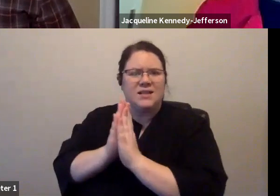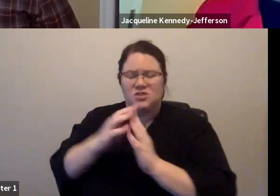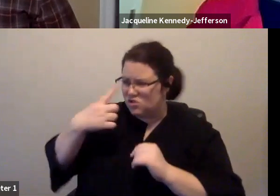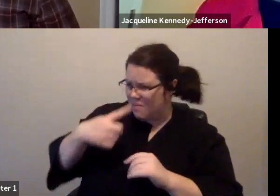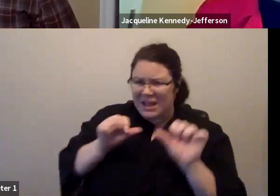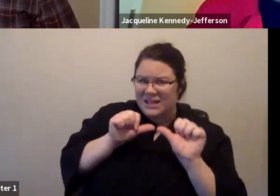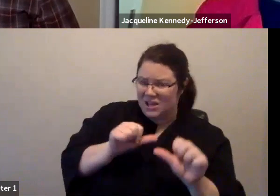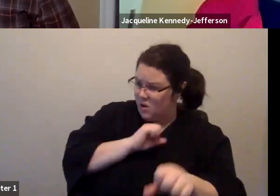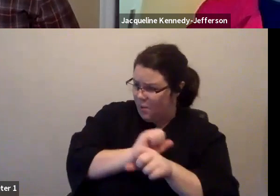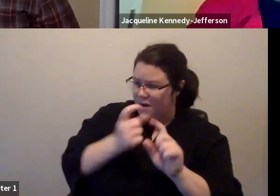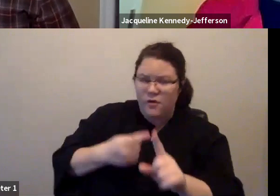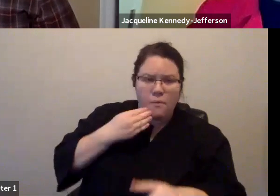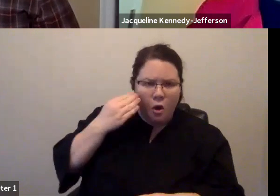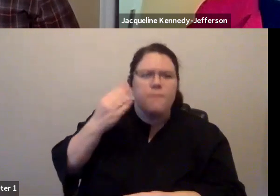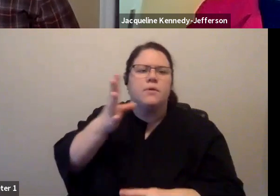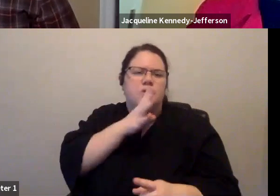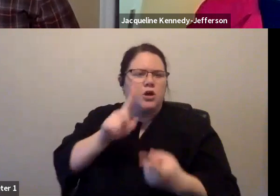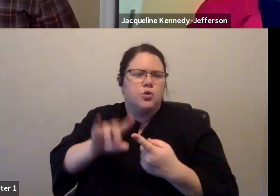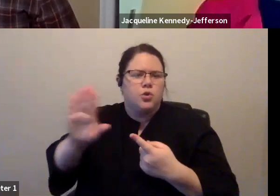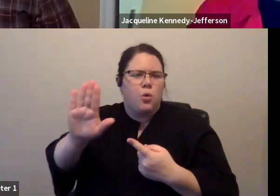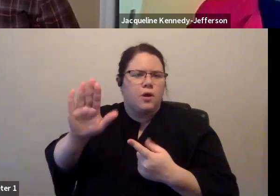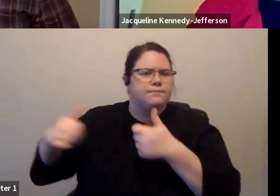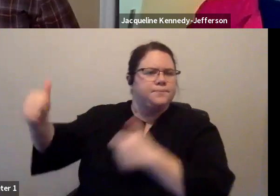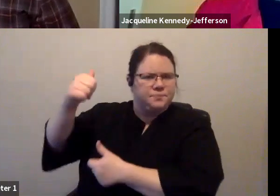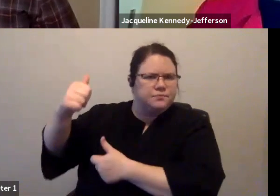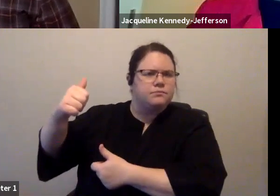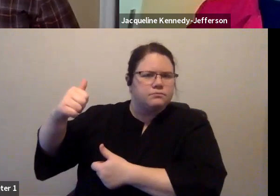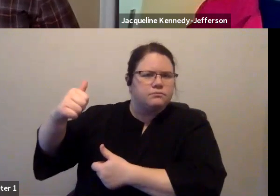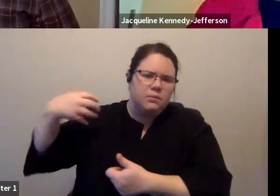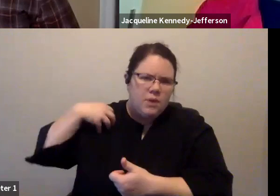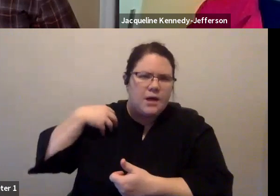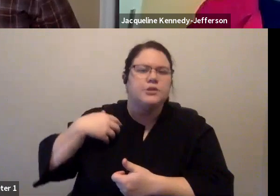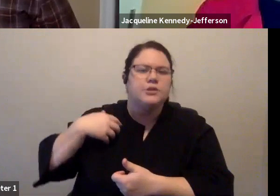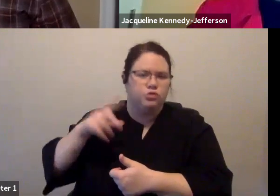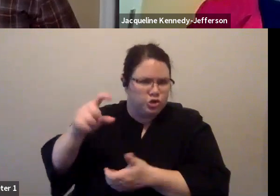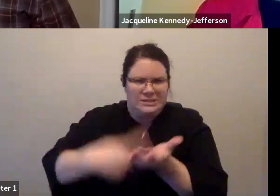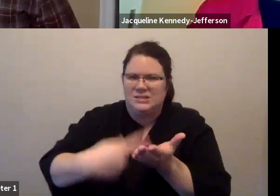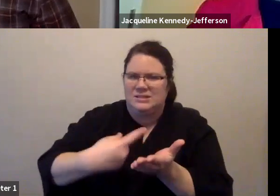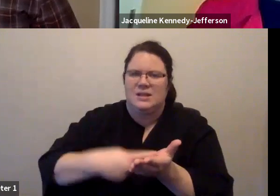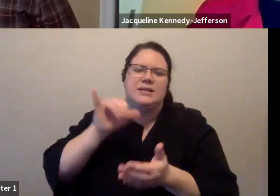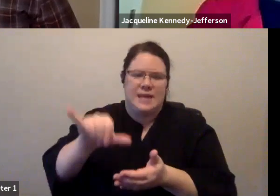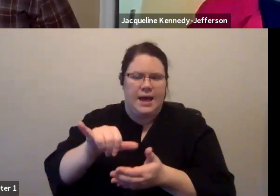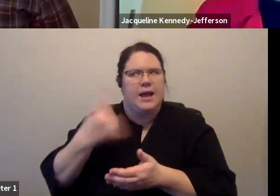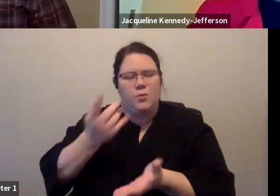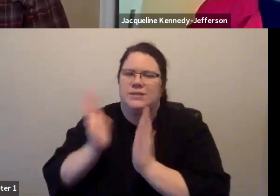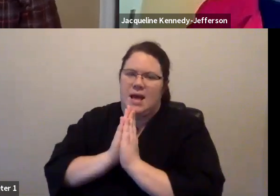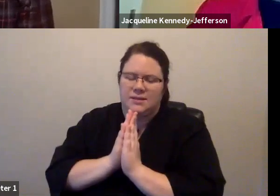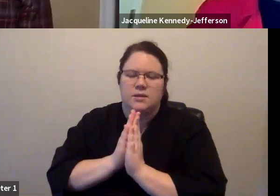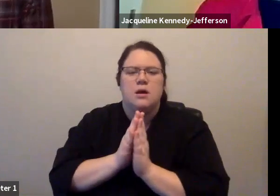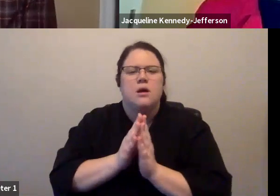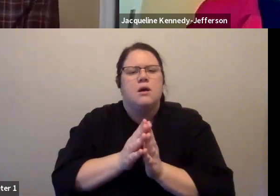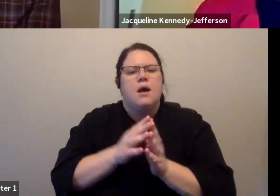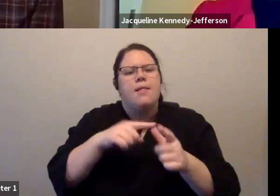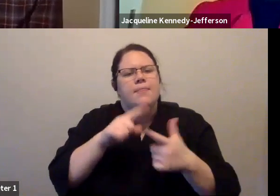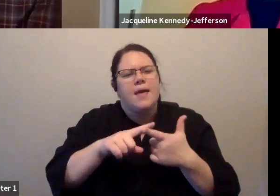arrangement with your employer. But I do think, you know, that's worth pursuing and something you should definitely ask. And then, you know, someone asked